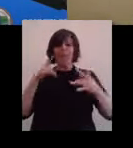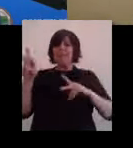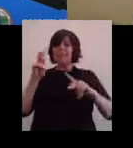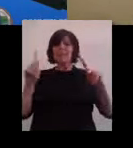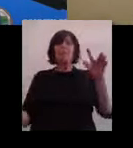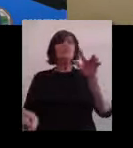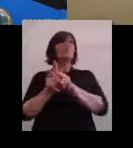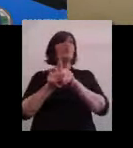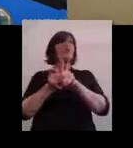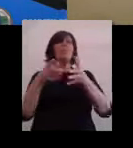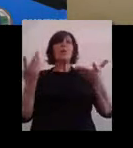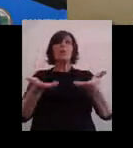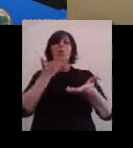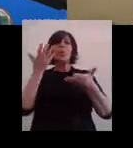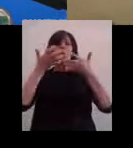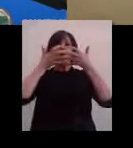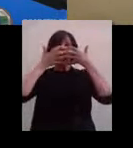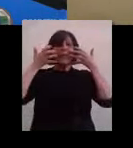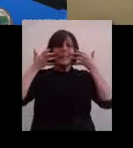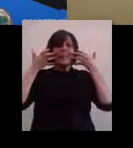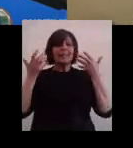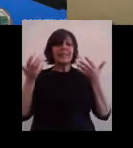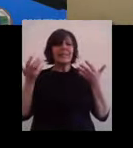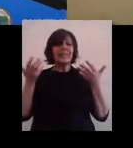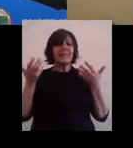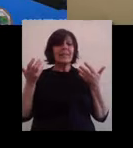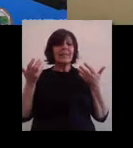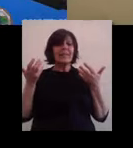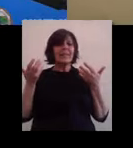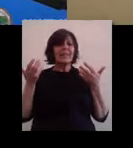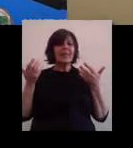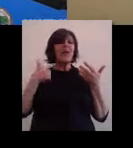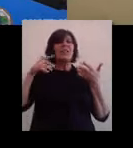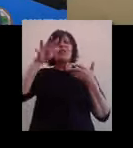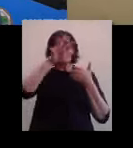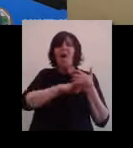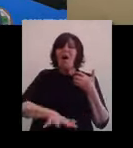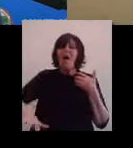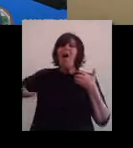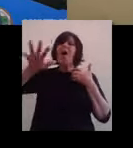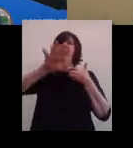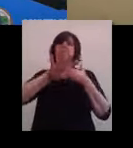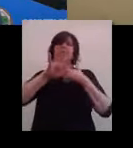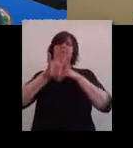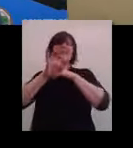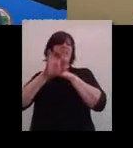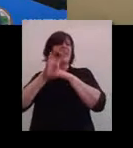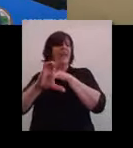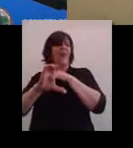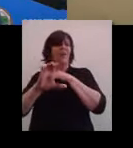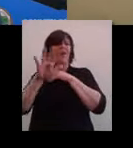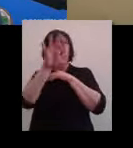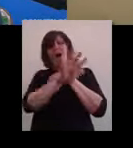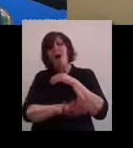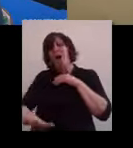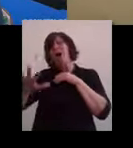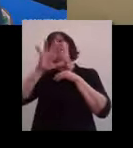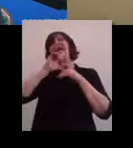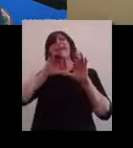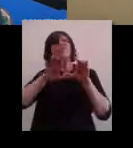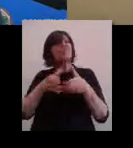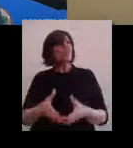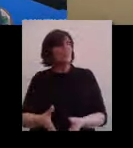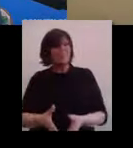have COVID-19 across all of Erie County, all age groups, as the doctor noted, and I think people are